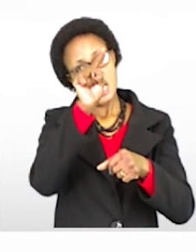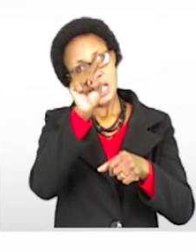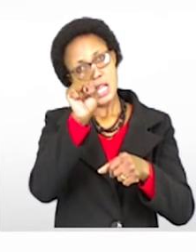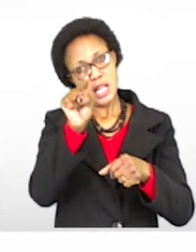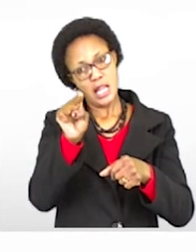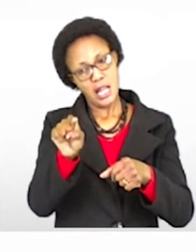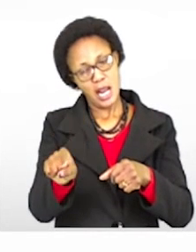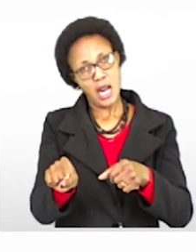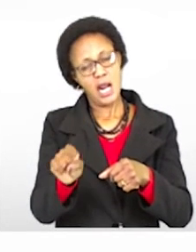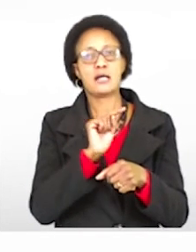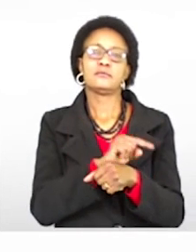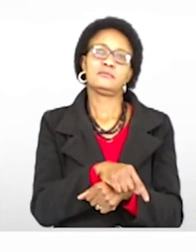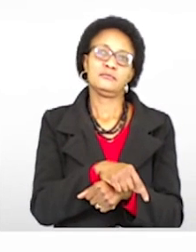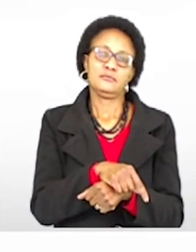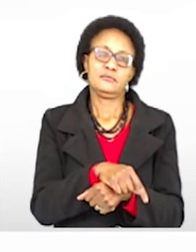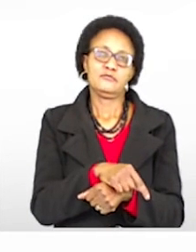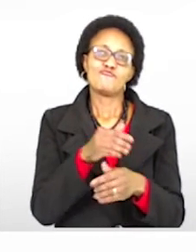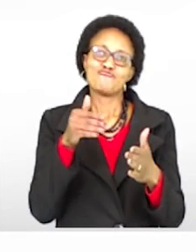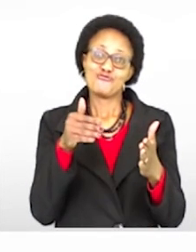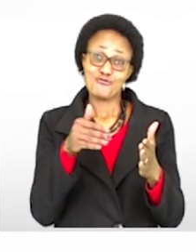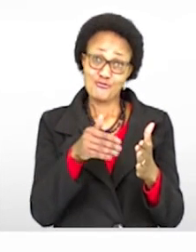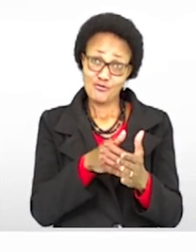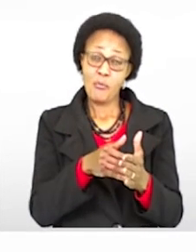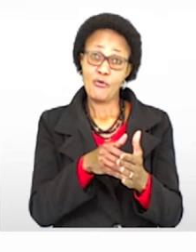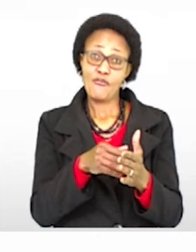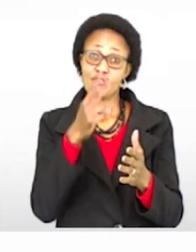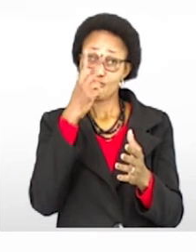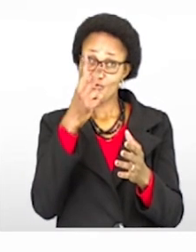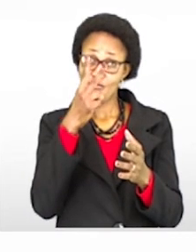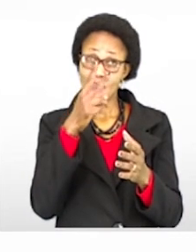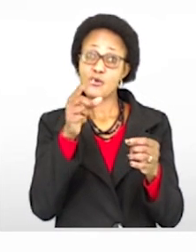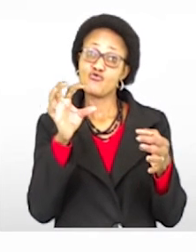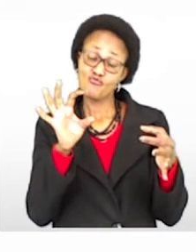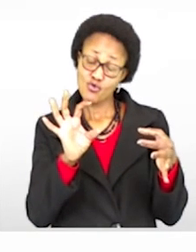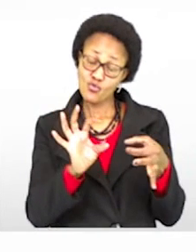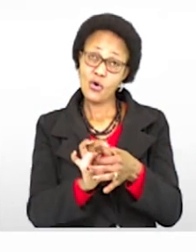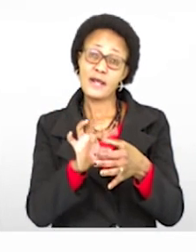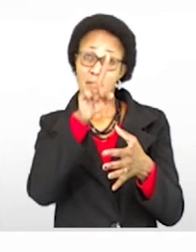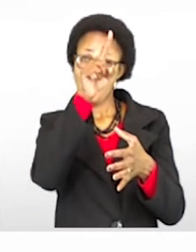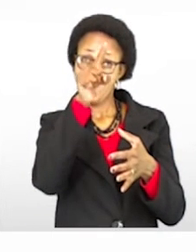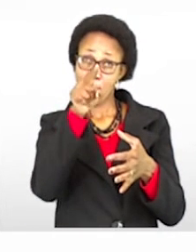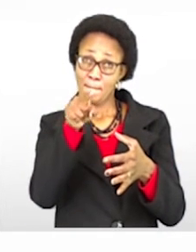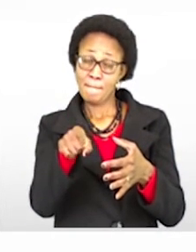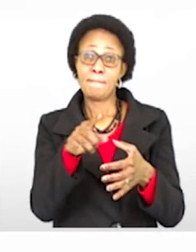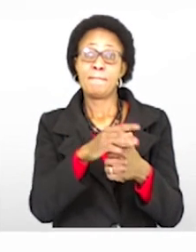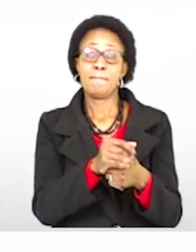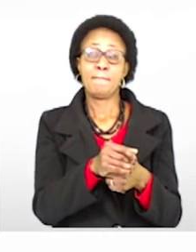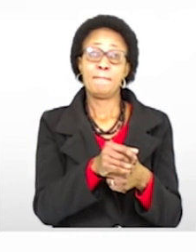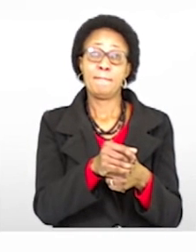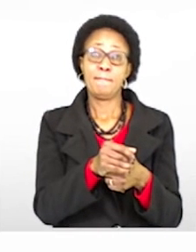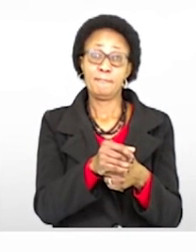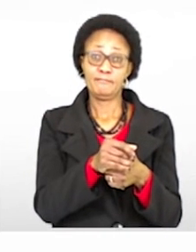the second stop sign that you see. And then I want you to take a look and carefully